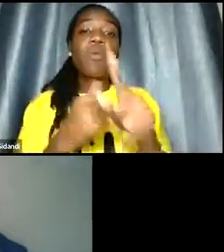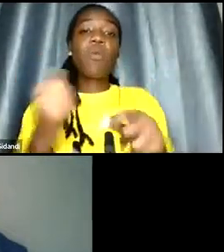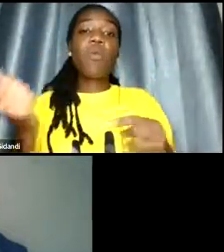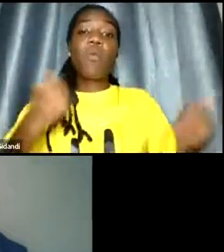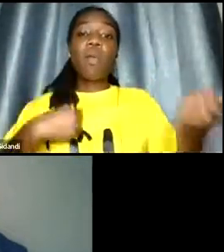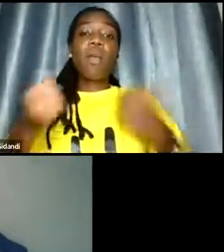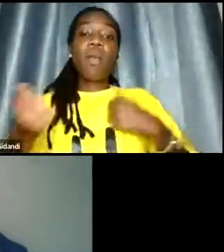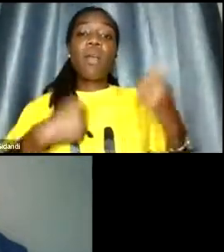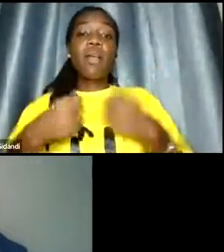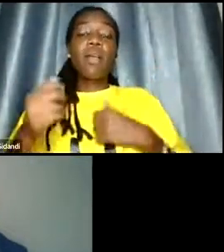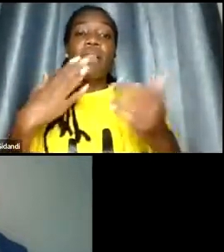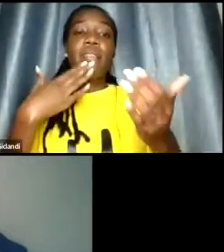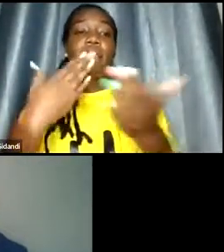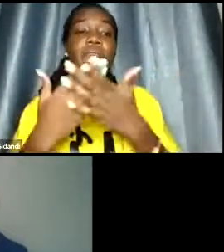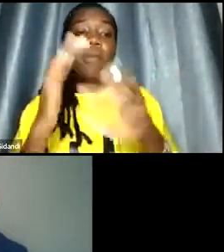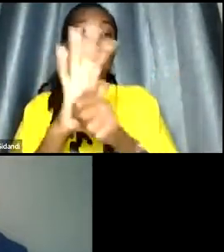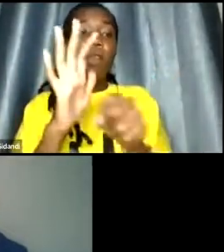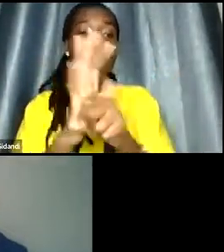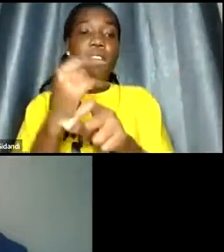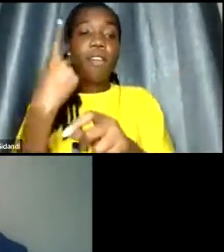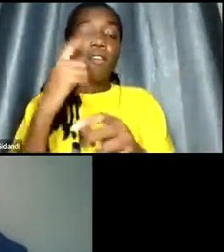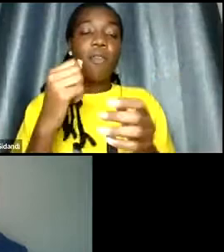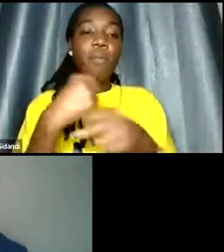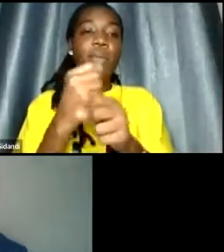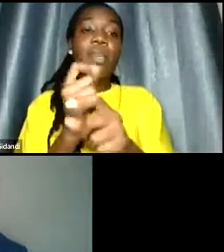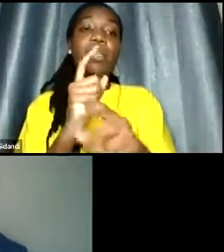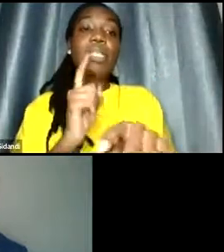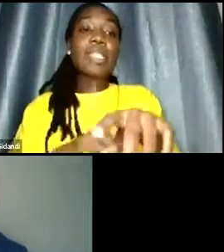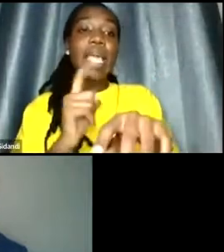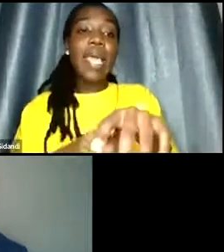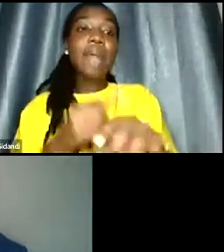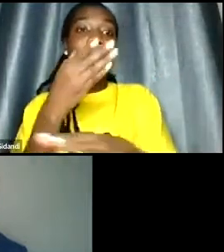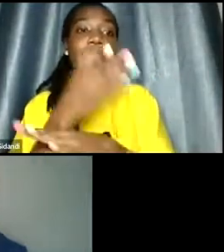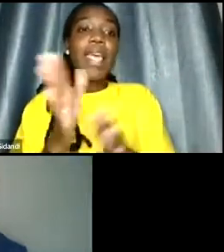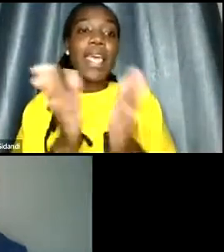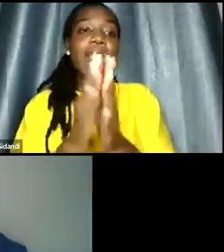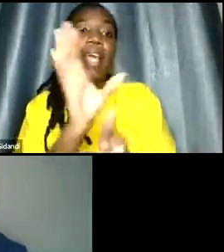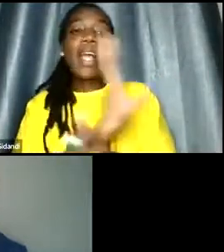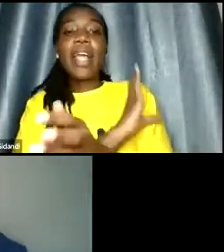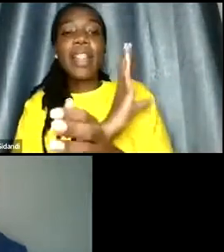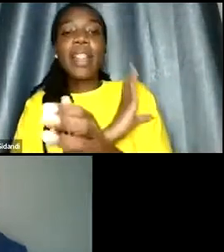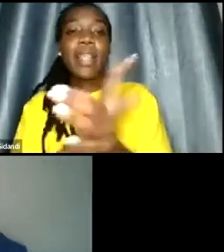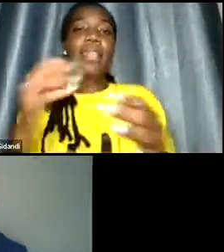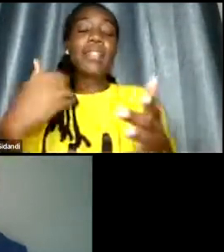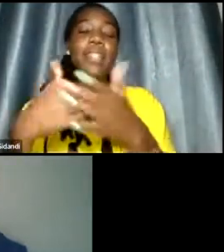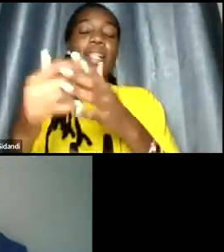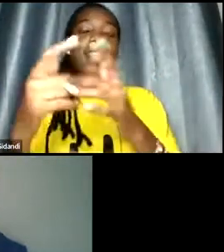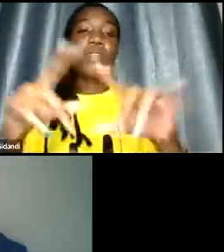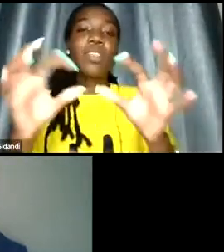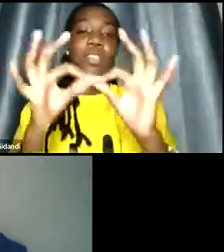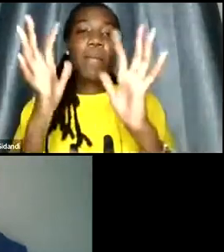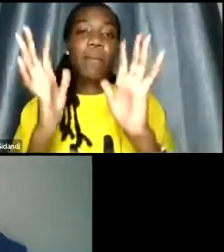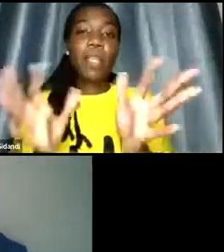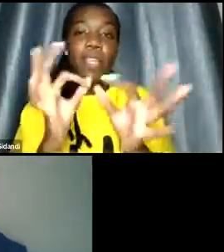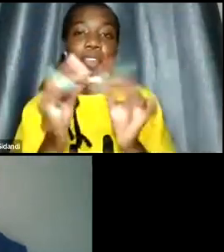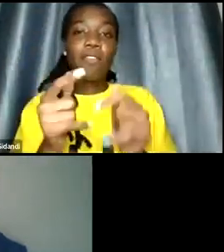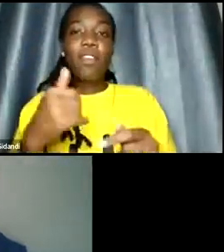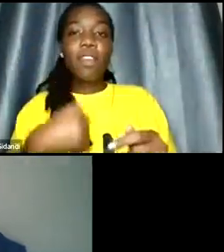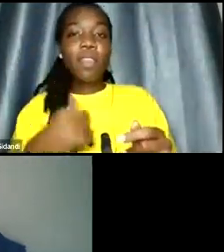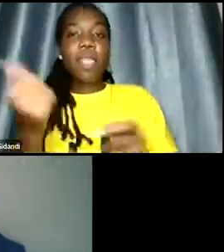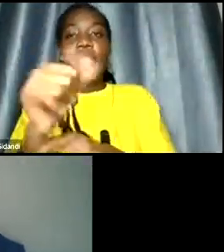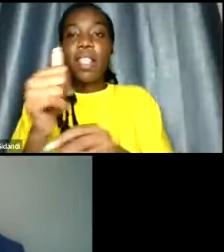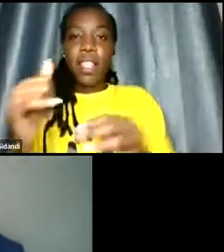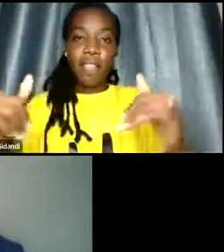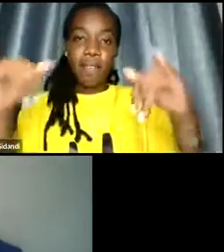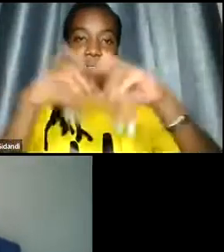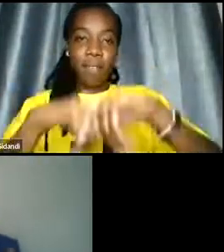you very much for making the time to being here. And of course, Catherine Sidandi, our sign language interpreter. By the way, if you have any events and you're looking for a